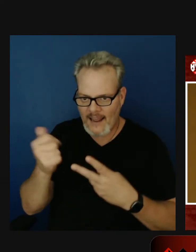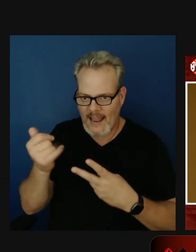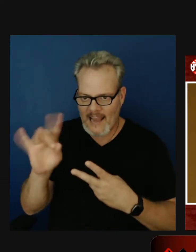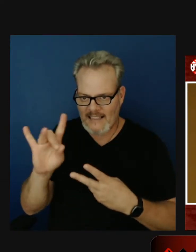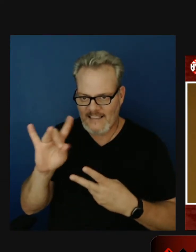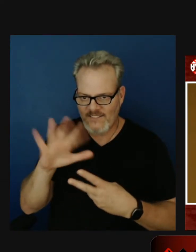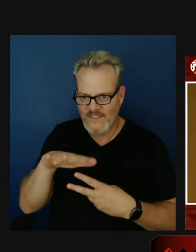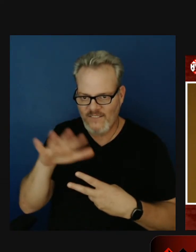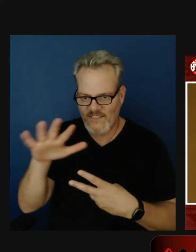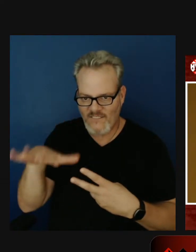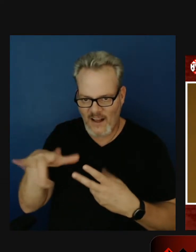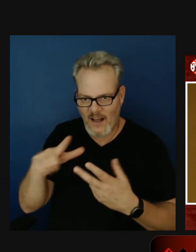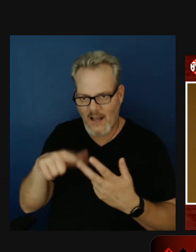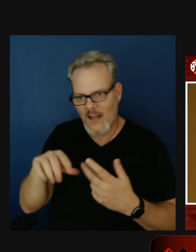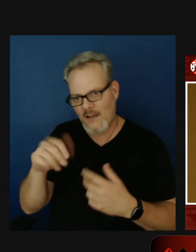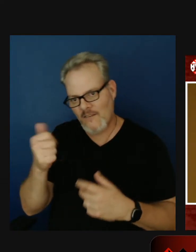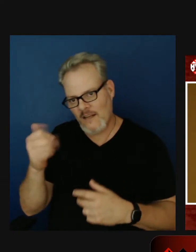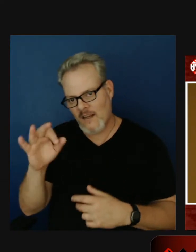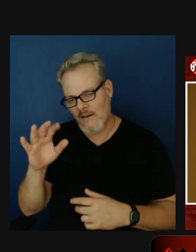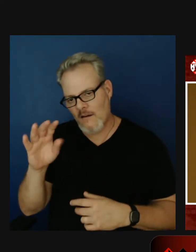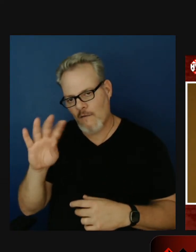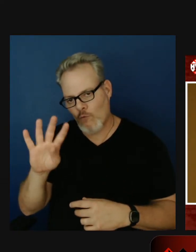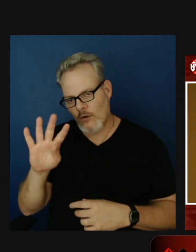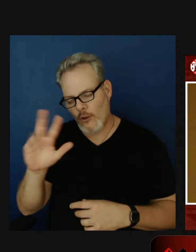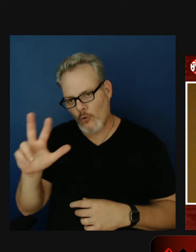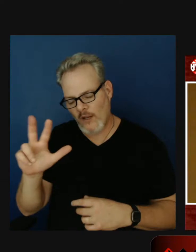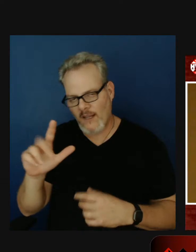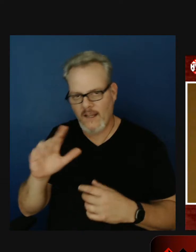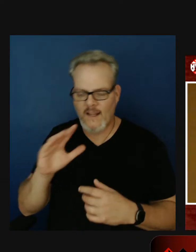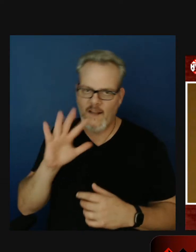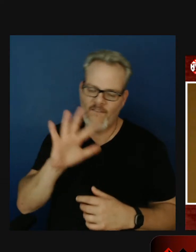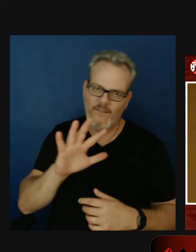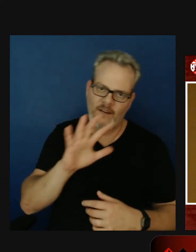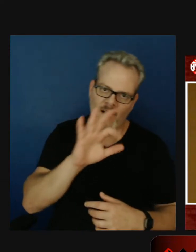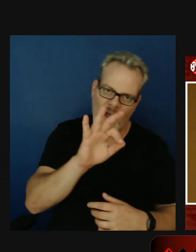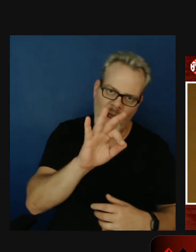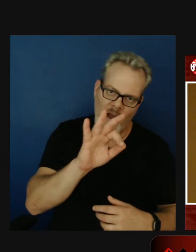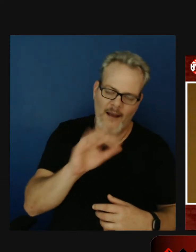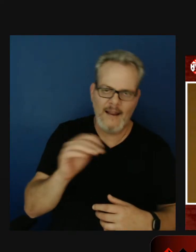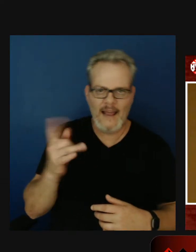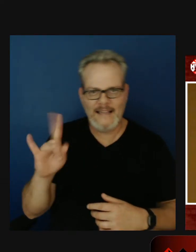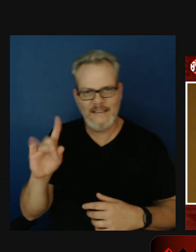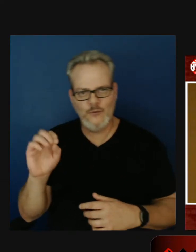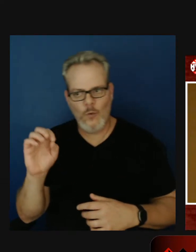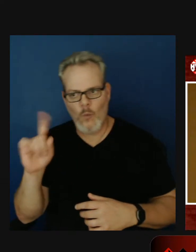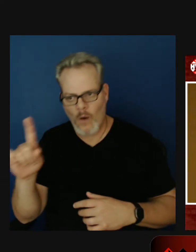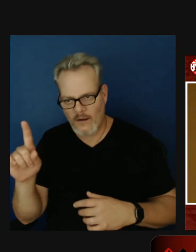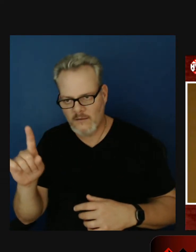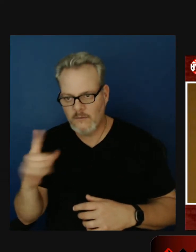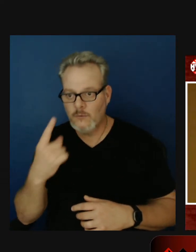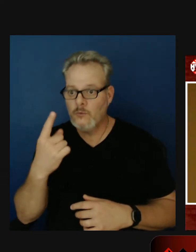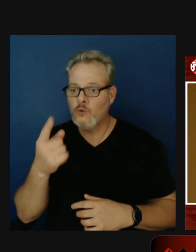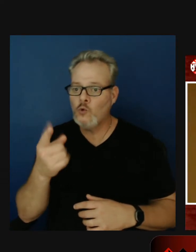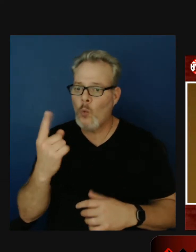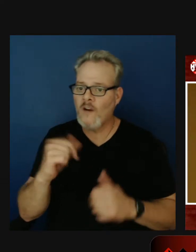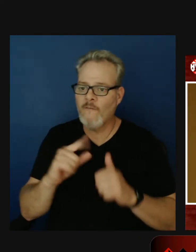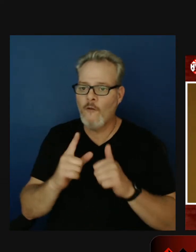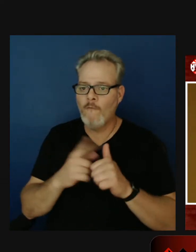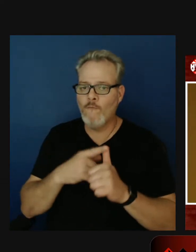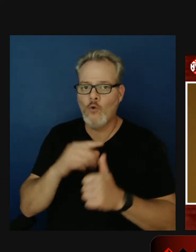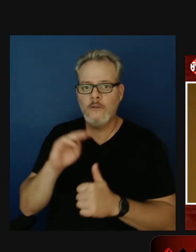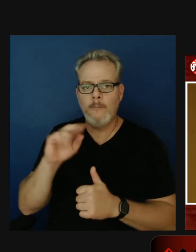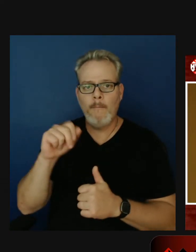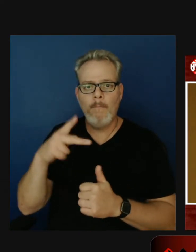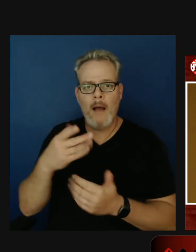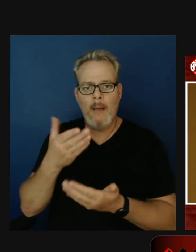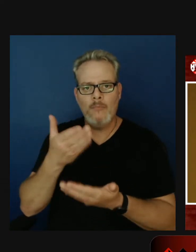1855, you know, 43, 59, and 1801 here. So one of the first maps that really kind of shows a lot of the lava flows